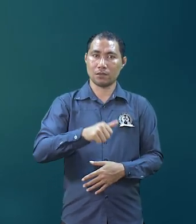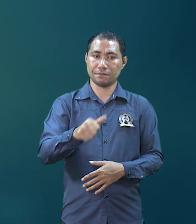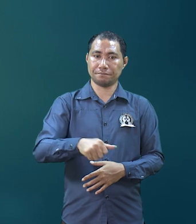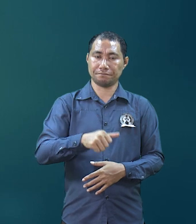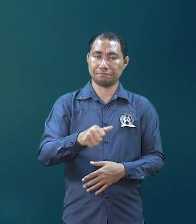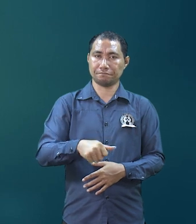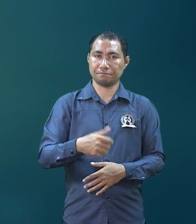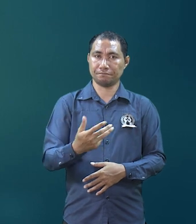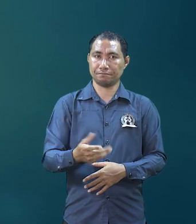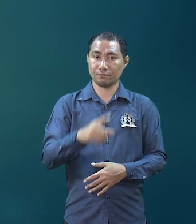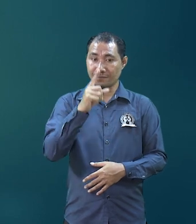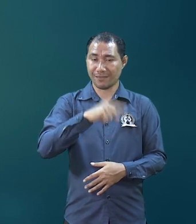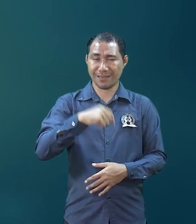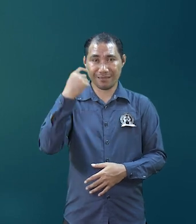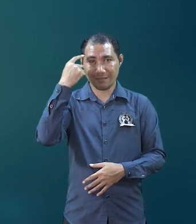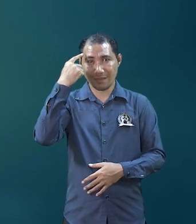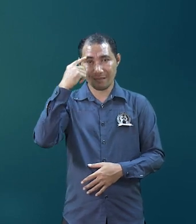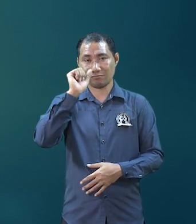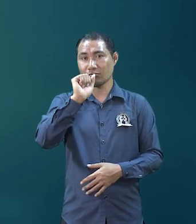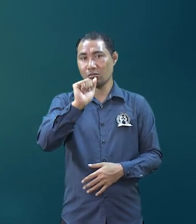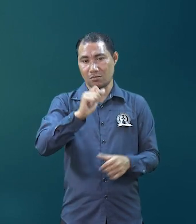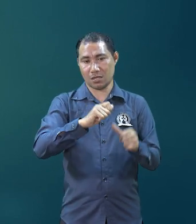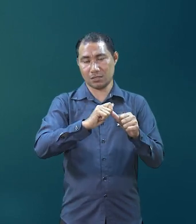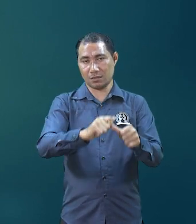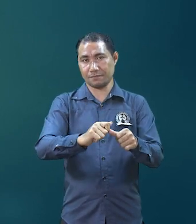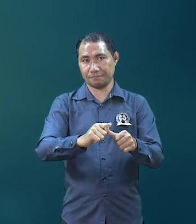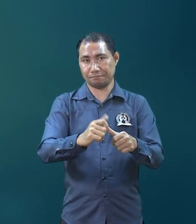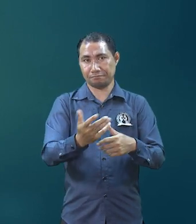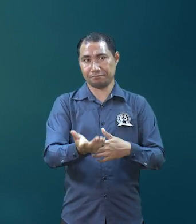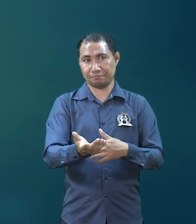Alright? You can think of your own way.